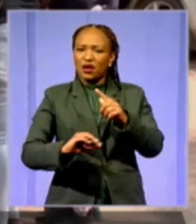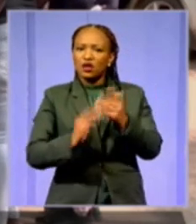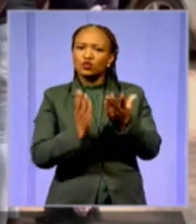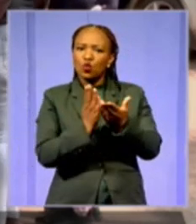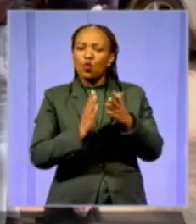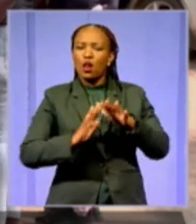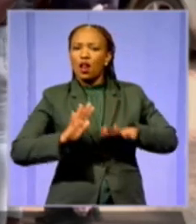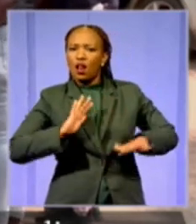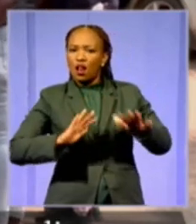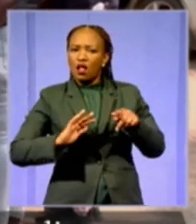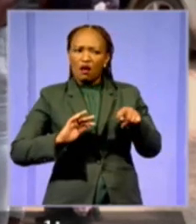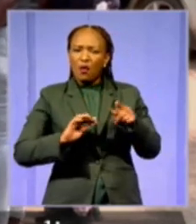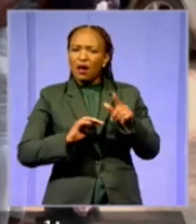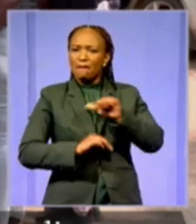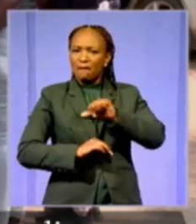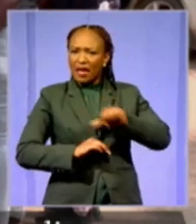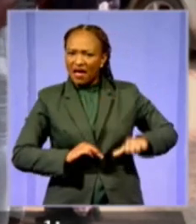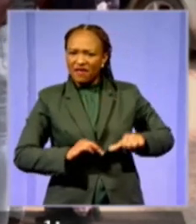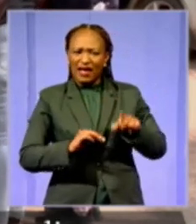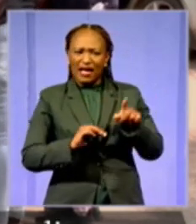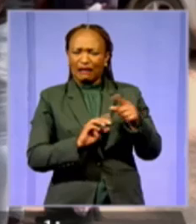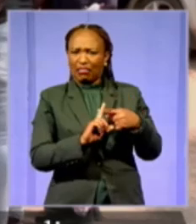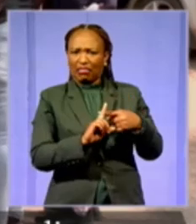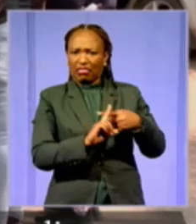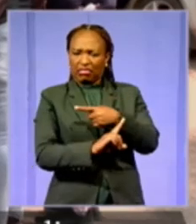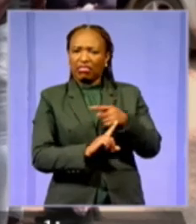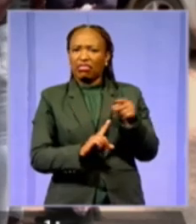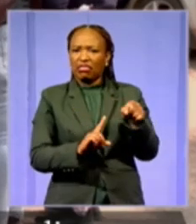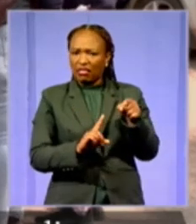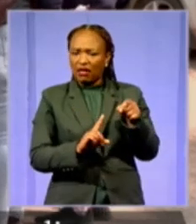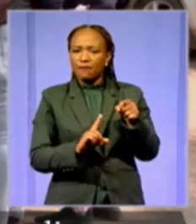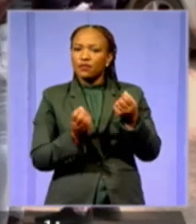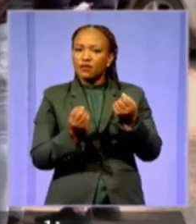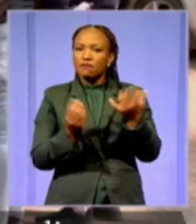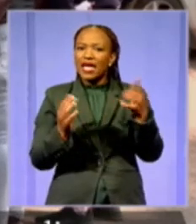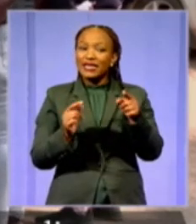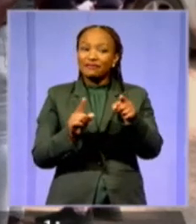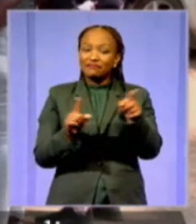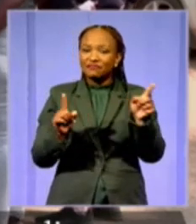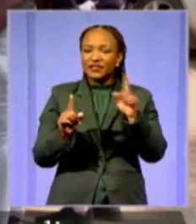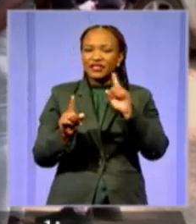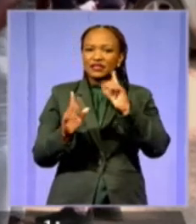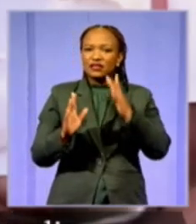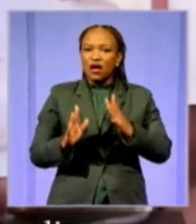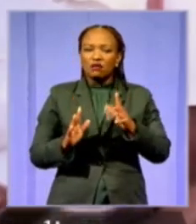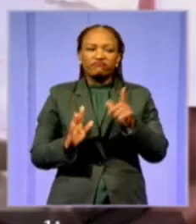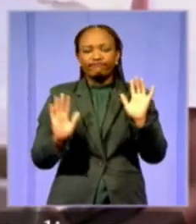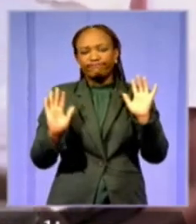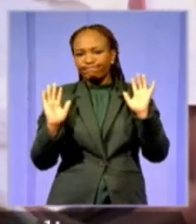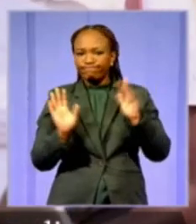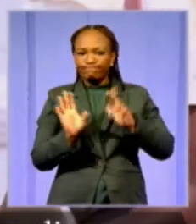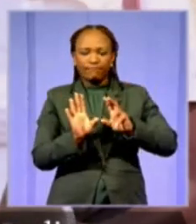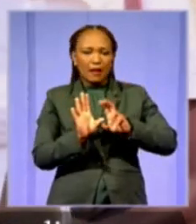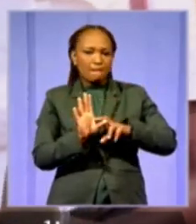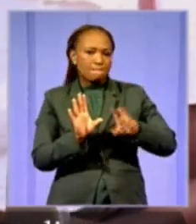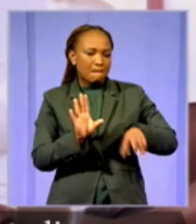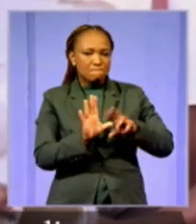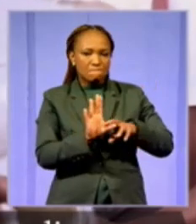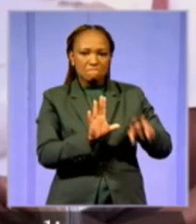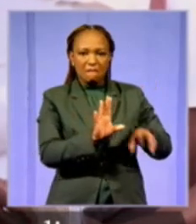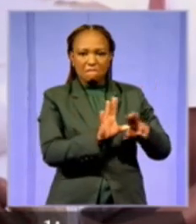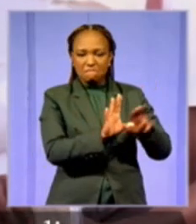magato a maitsholo a sa siamang, mme seo se baka gore barutabana bangwe ba leboge tiro. Batsadi ba re go sekegiwa